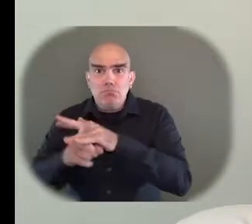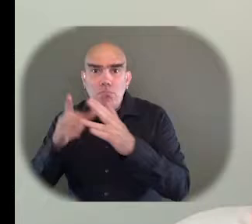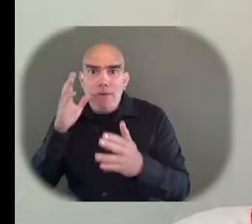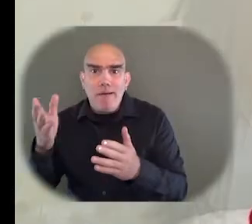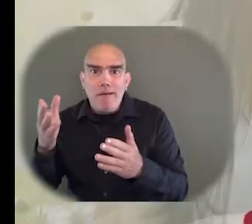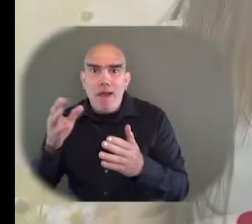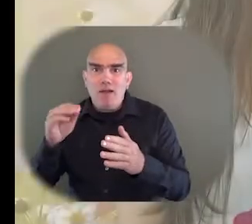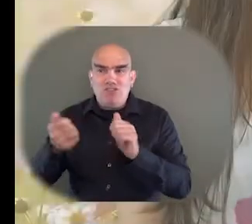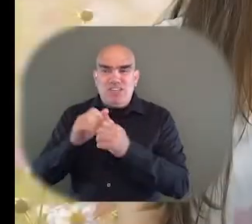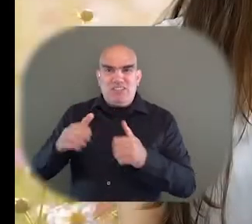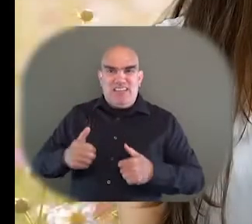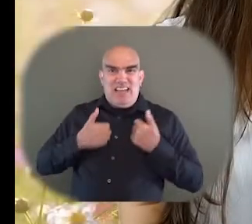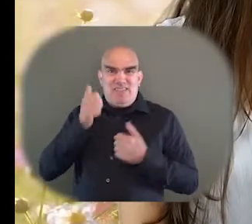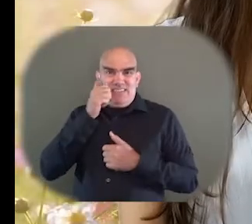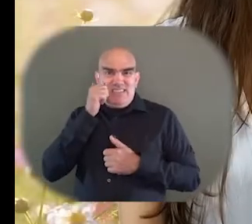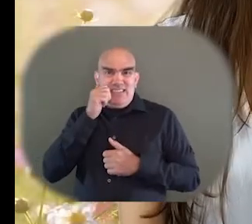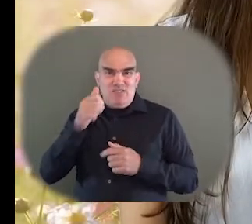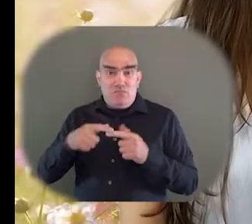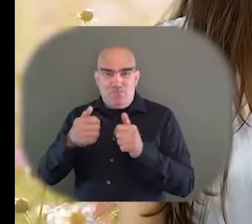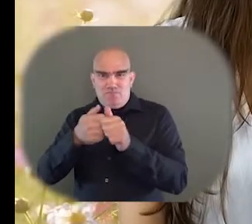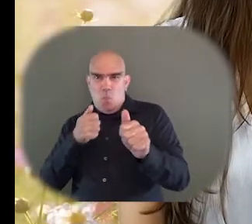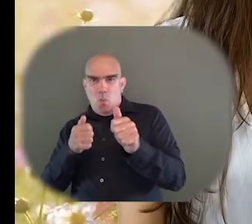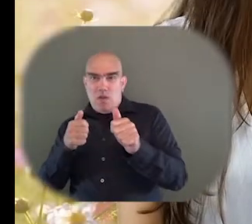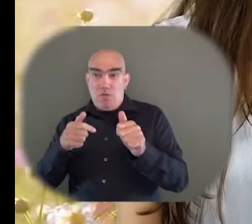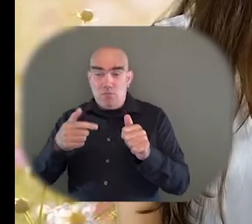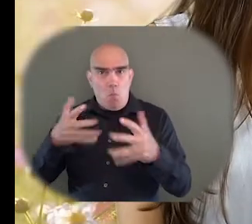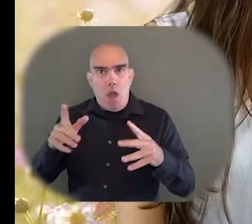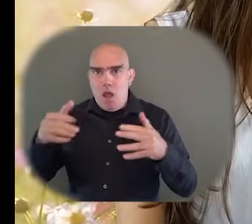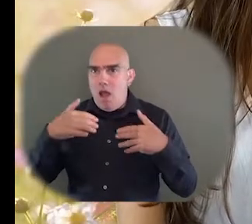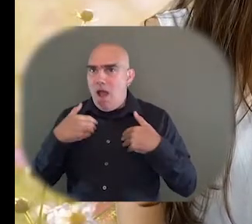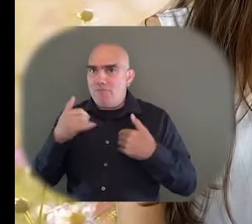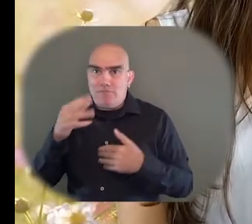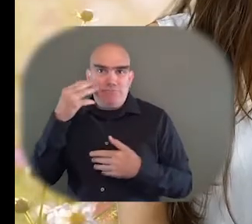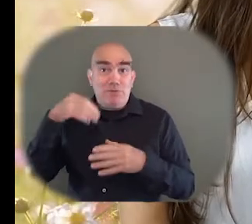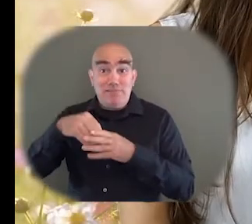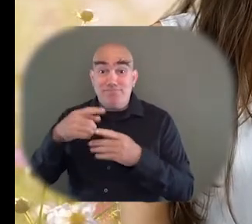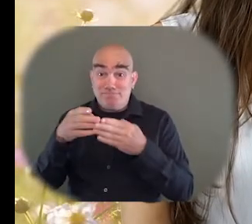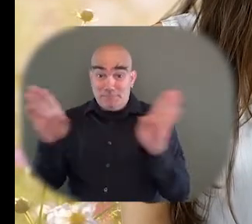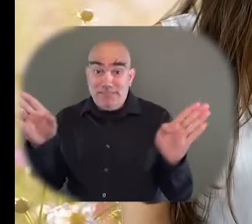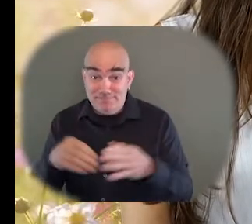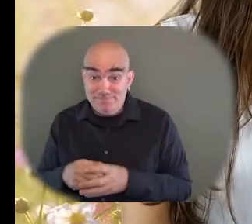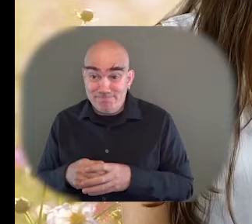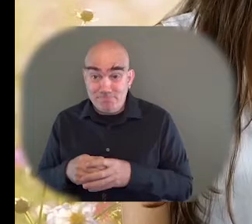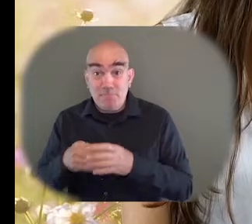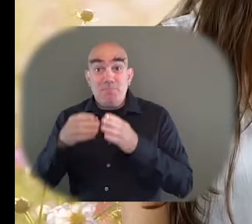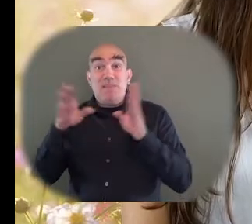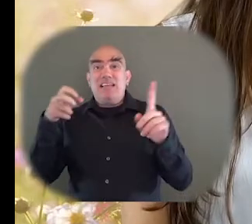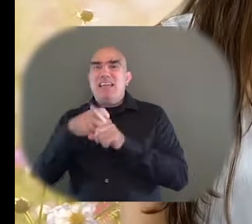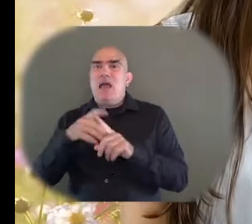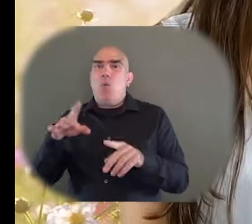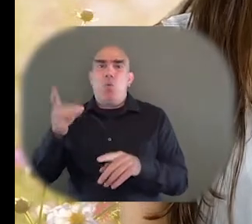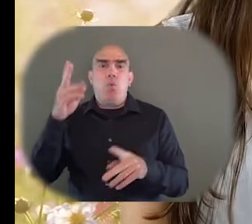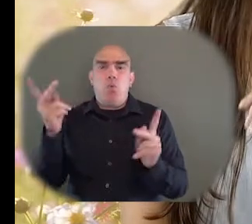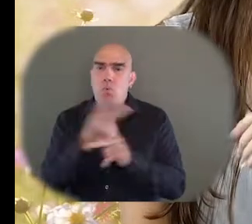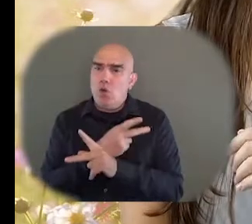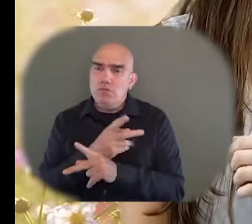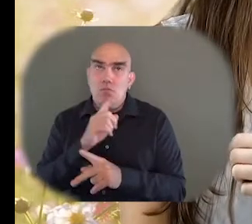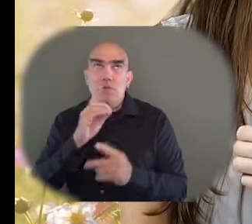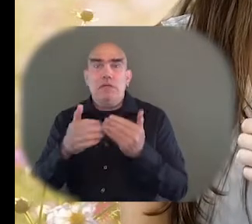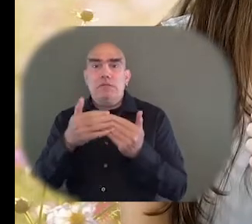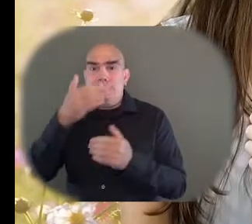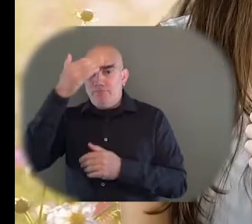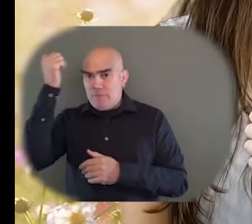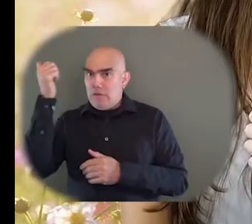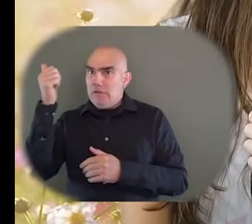in public. Panic attacks are the worst, and it's really easy to forget it in the moment, but it's super important to remember that they